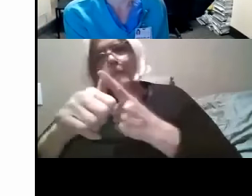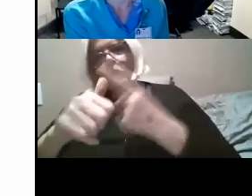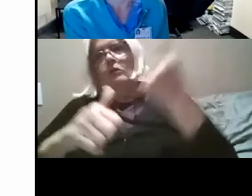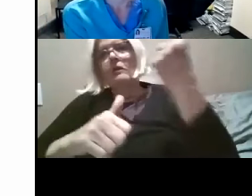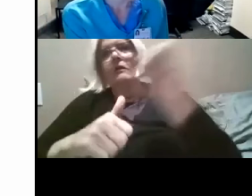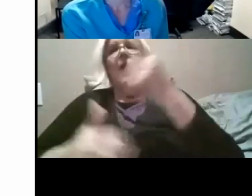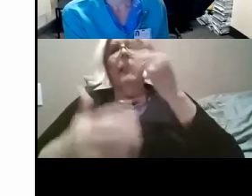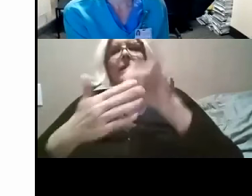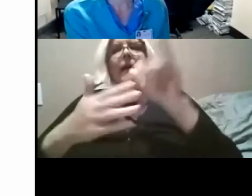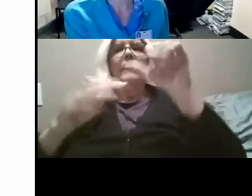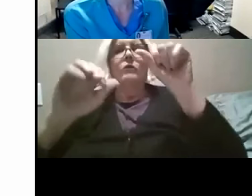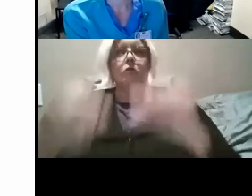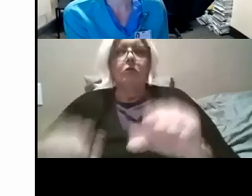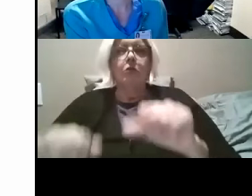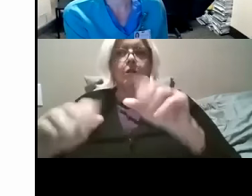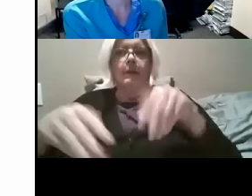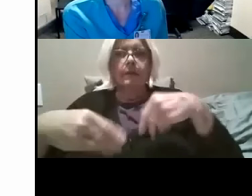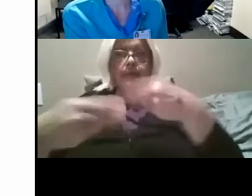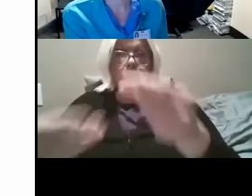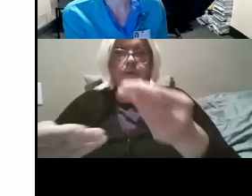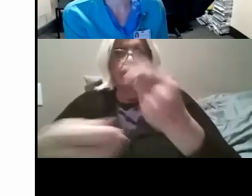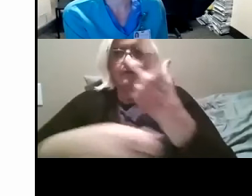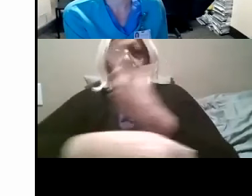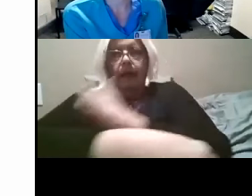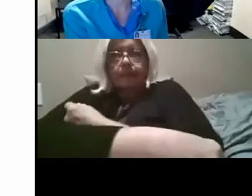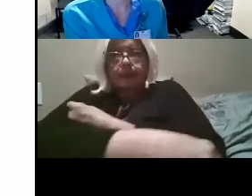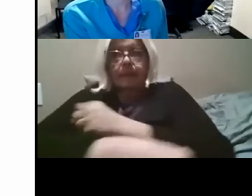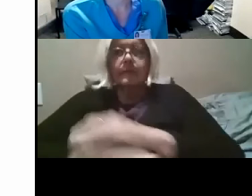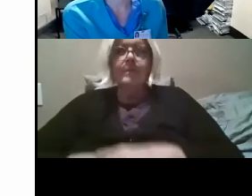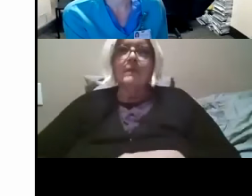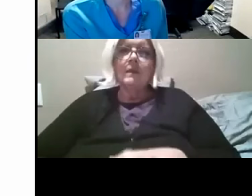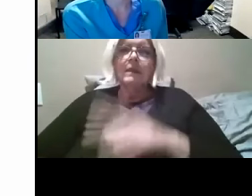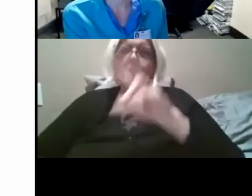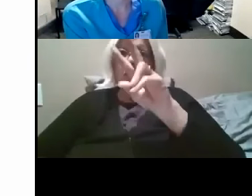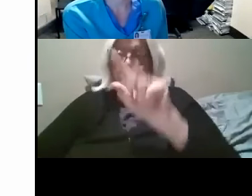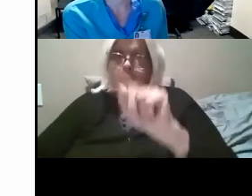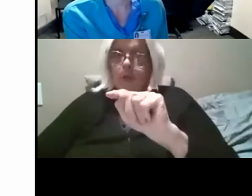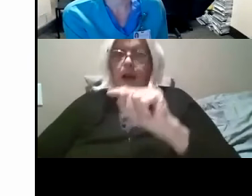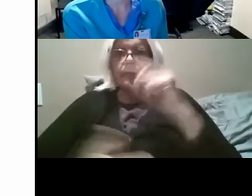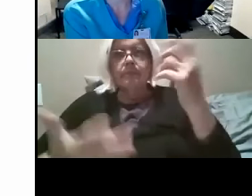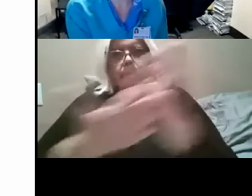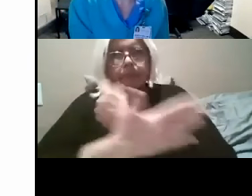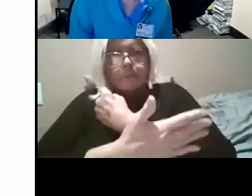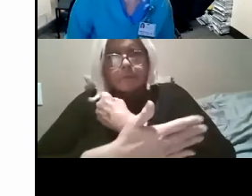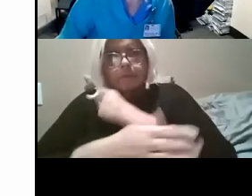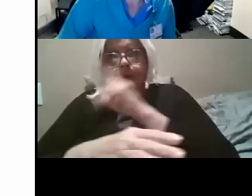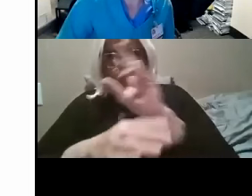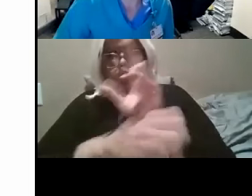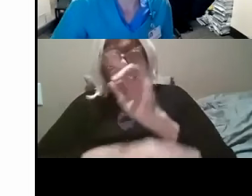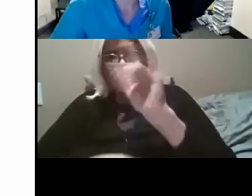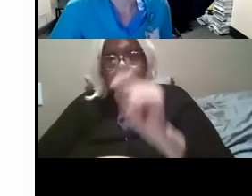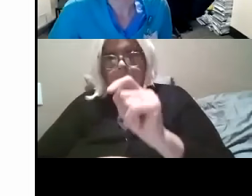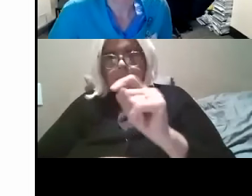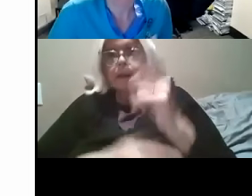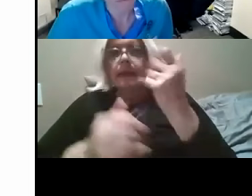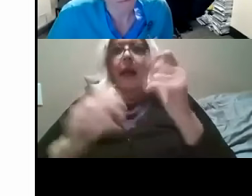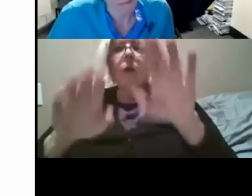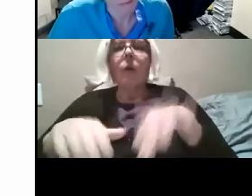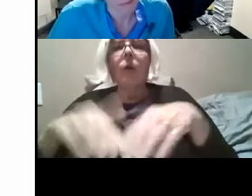So this is our shot, Vermont. So let's take some questions and answers.